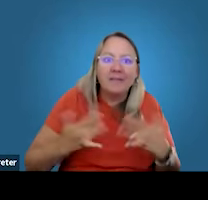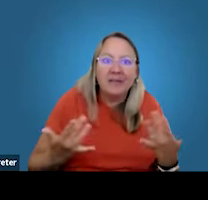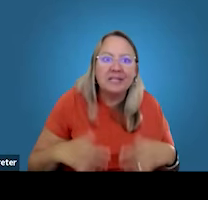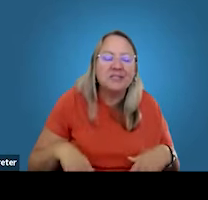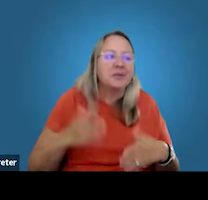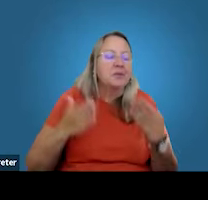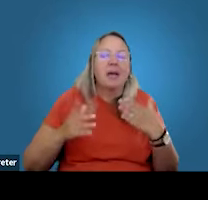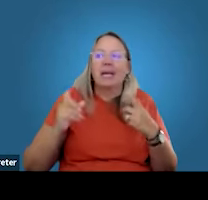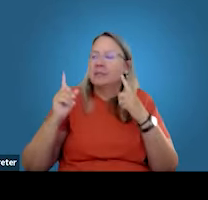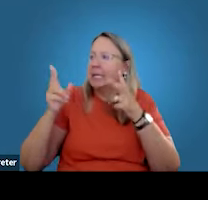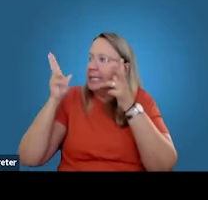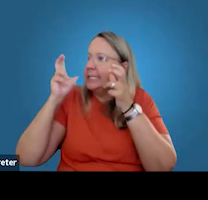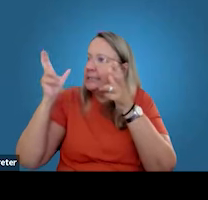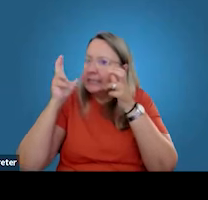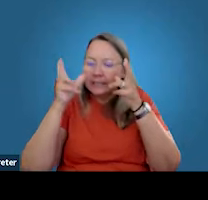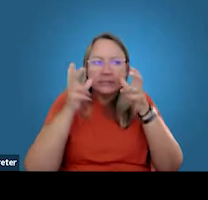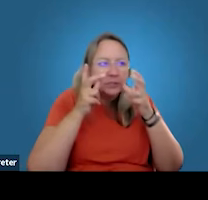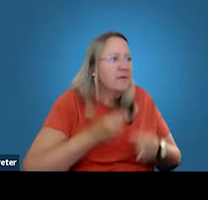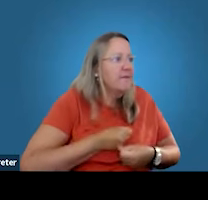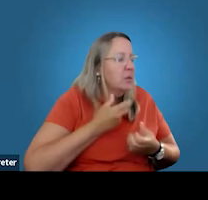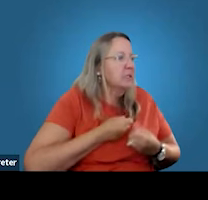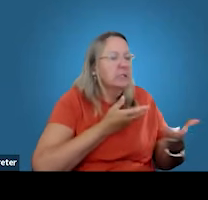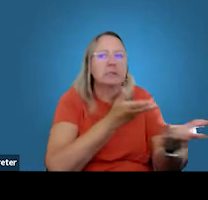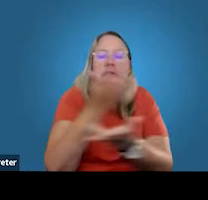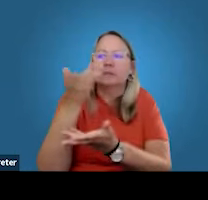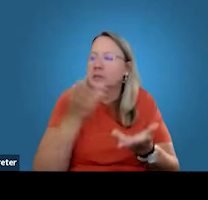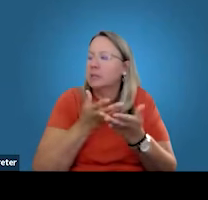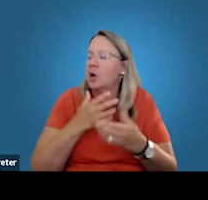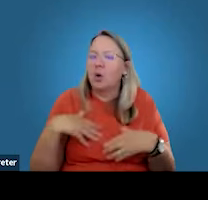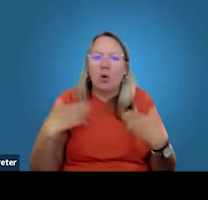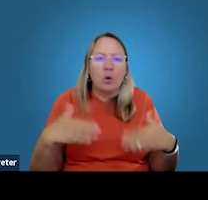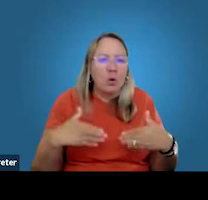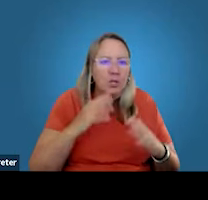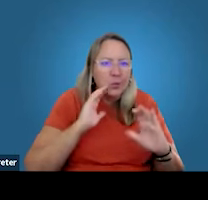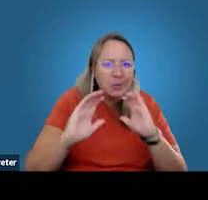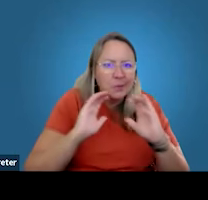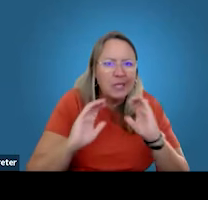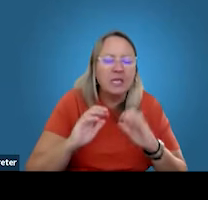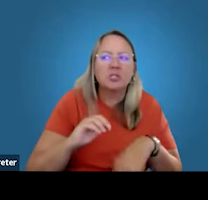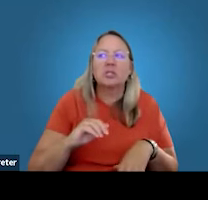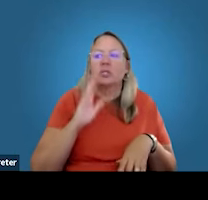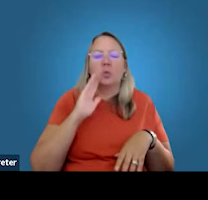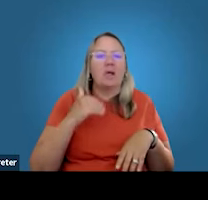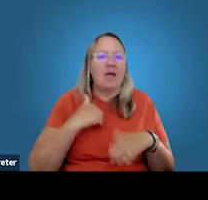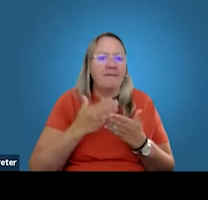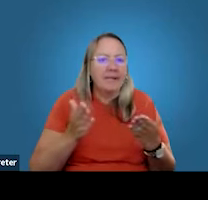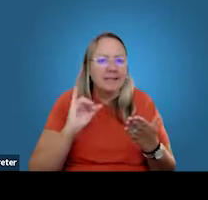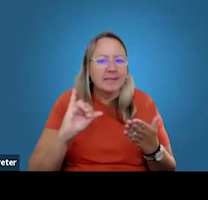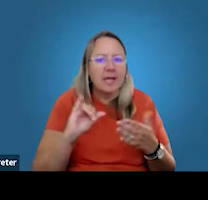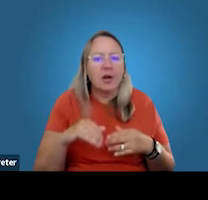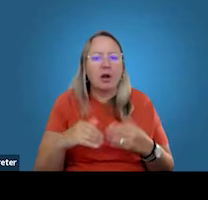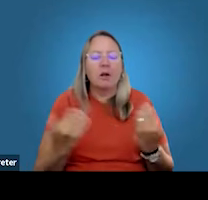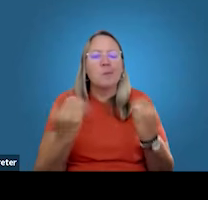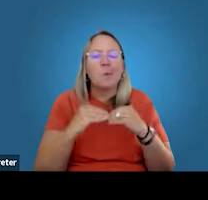in your space. If you're a challenger, you're going to come to life in a very different way in your communications. You're going to have things that are